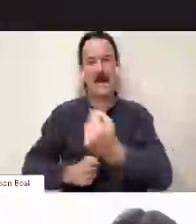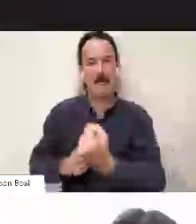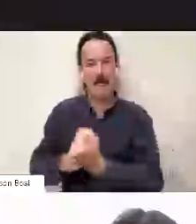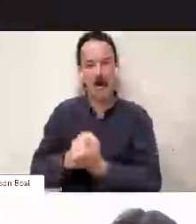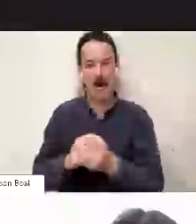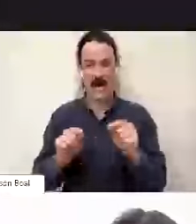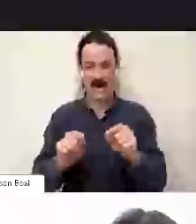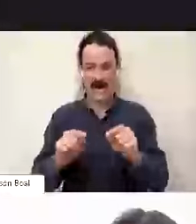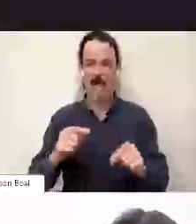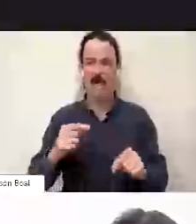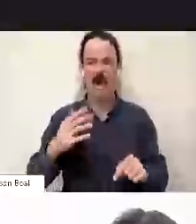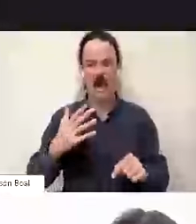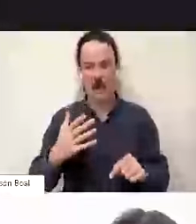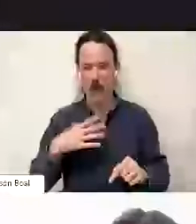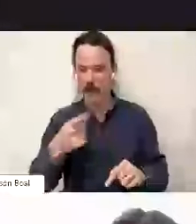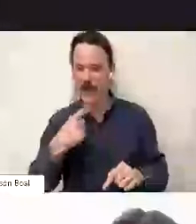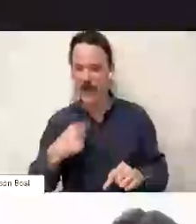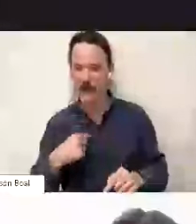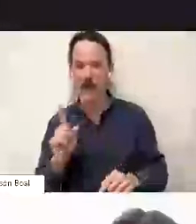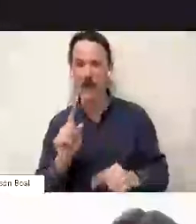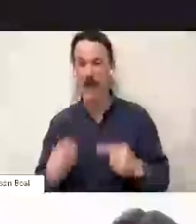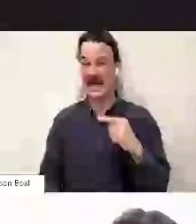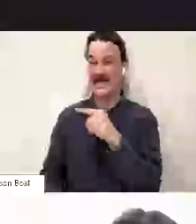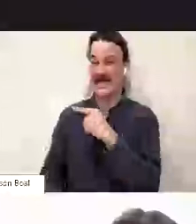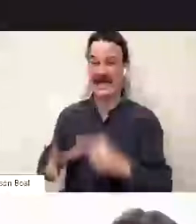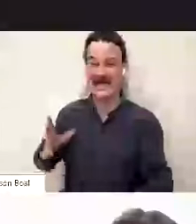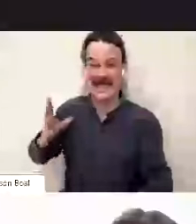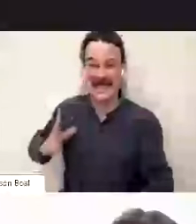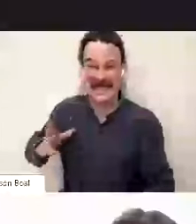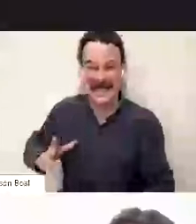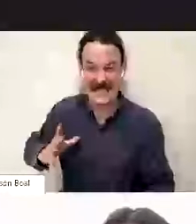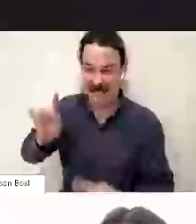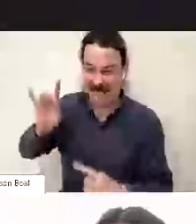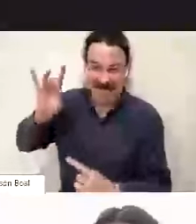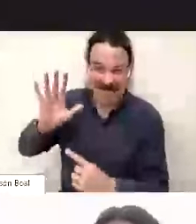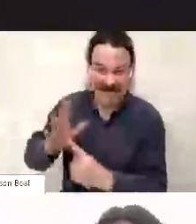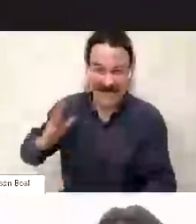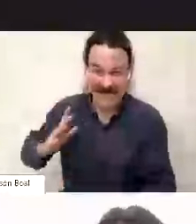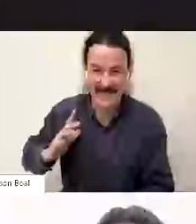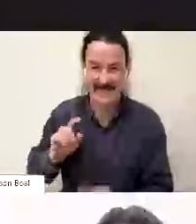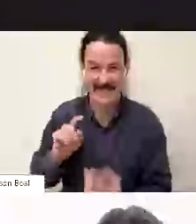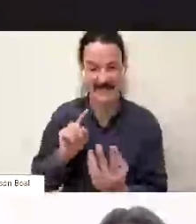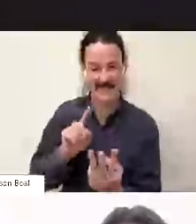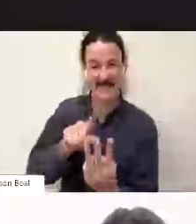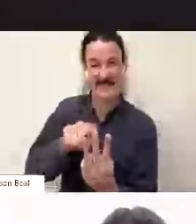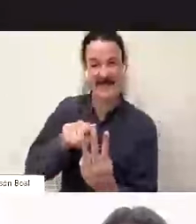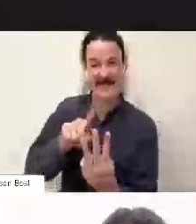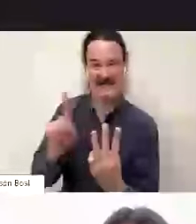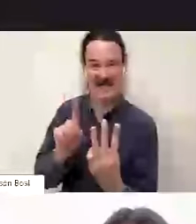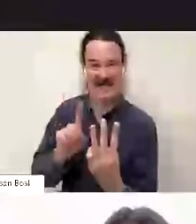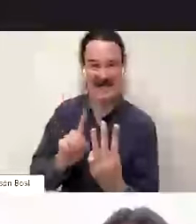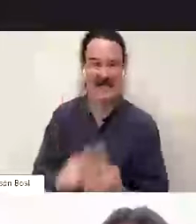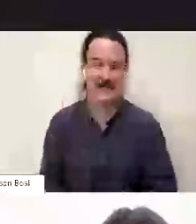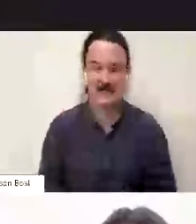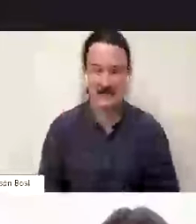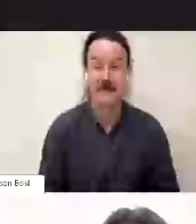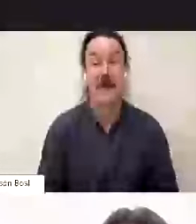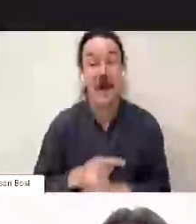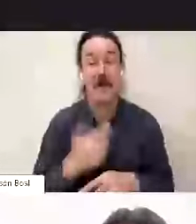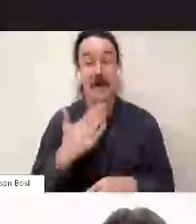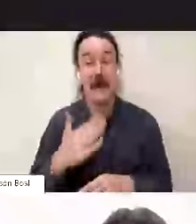a great question, Melissa, and thanks for raising it, because we have a number of concerns, as I'm sure everyone does, around